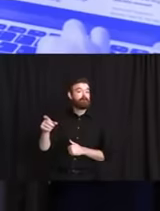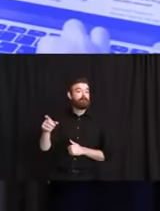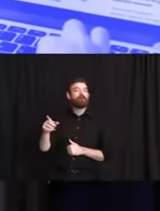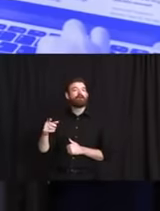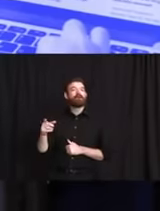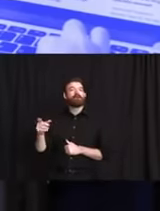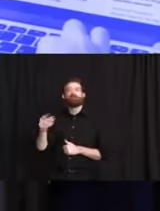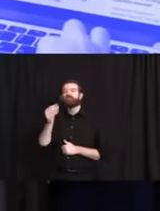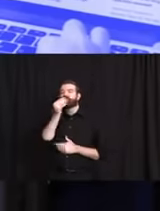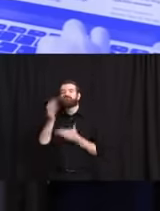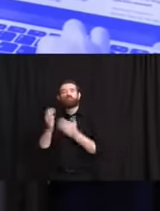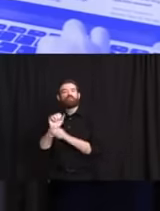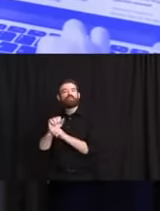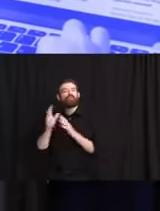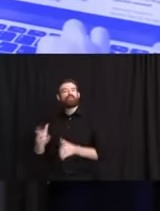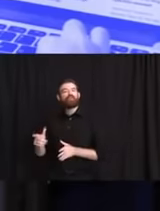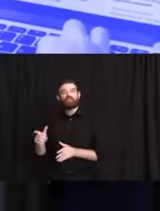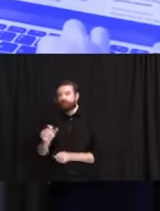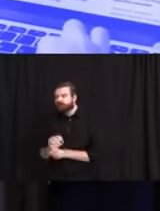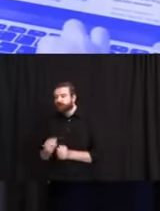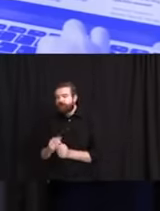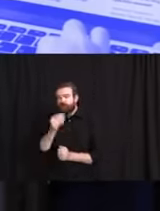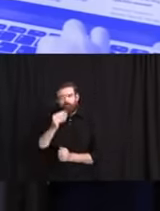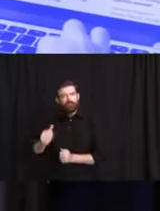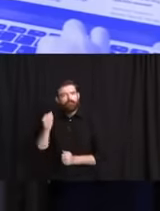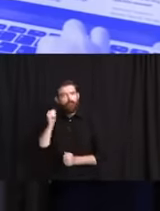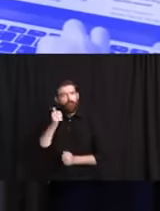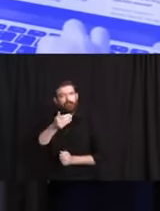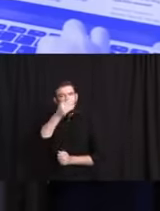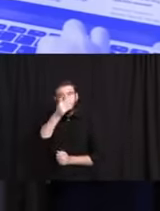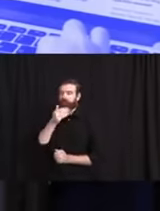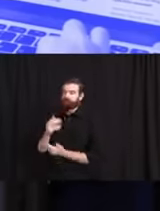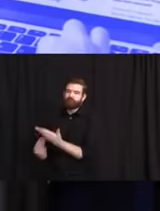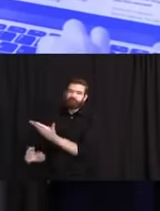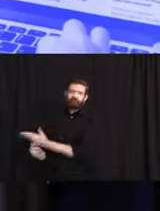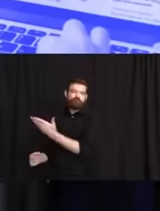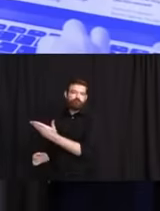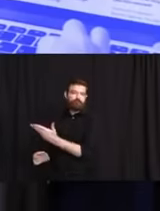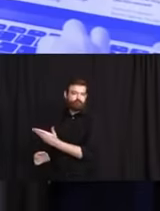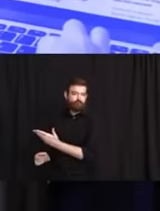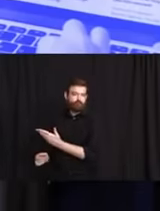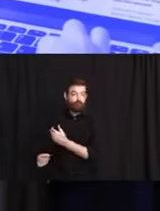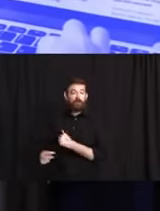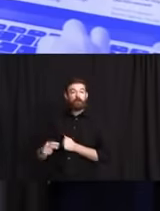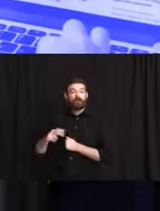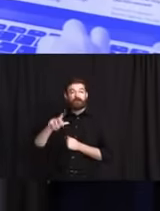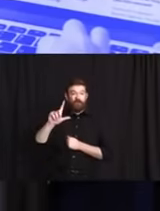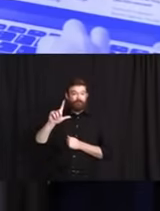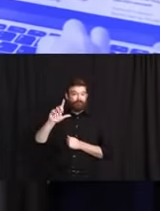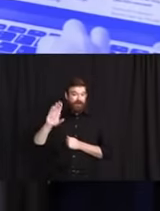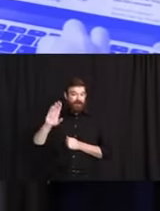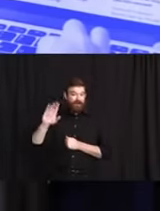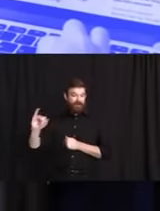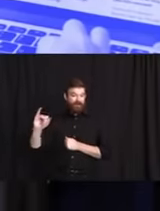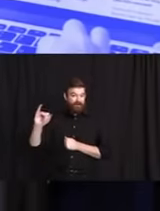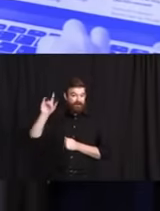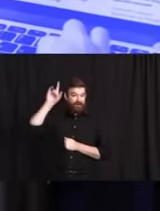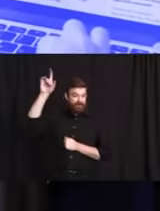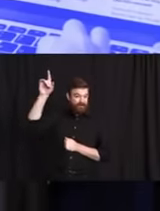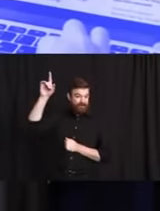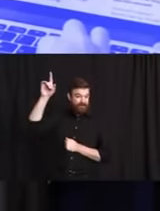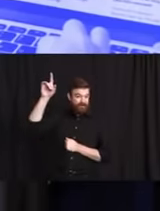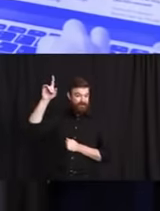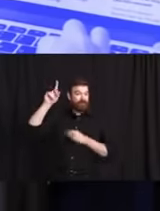an EO violation. In Long Beach Township, 50-plus juveniles were found to be on the beach